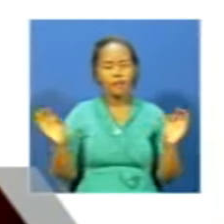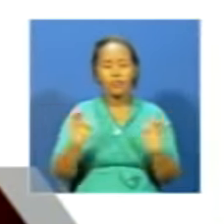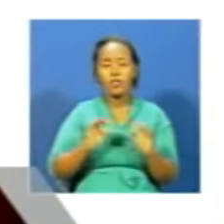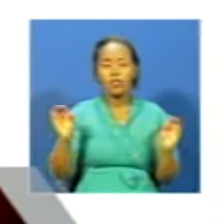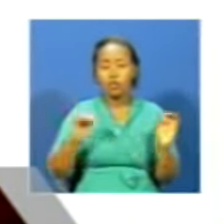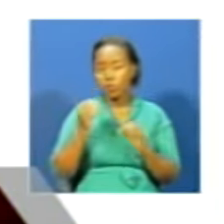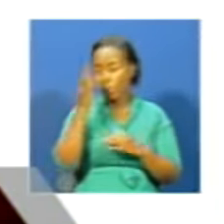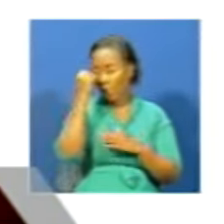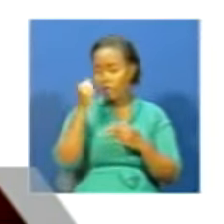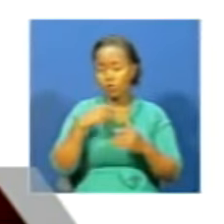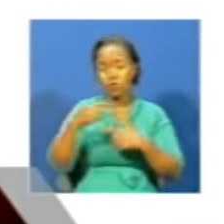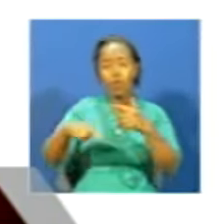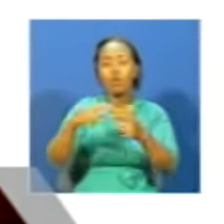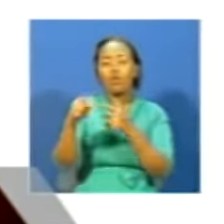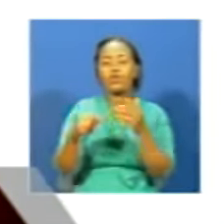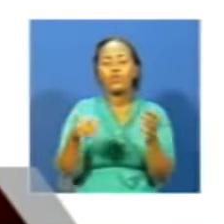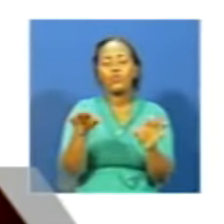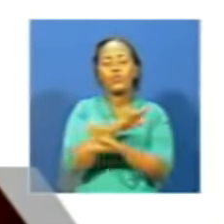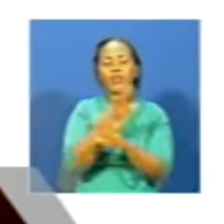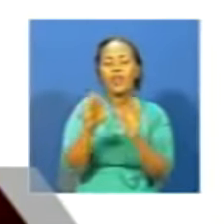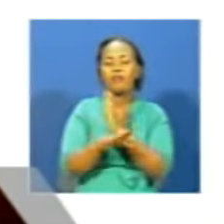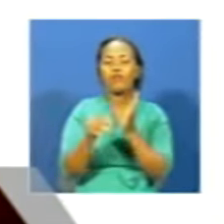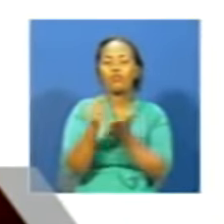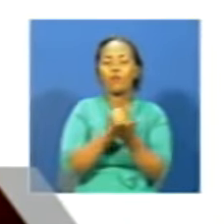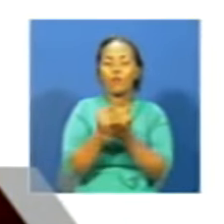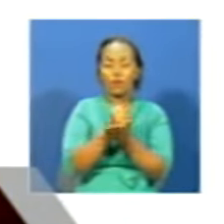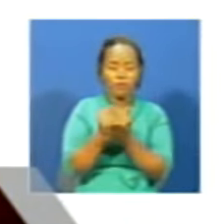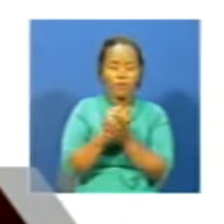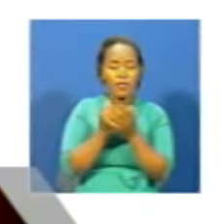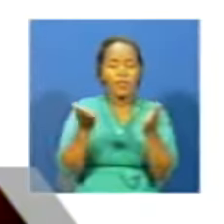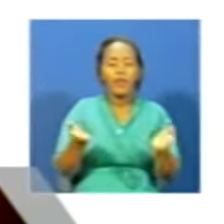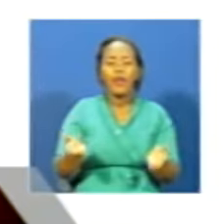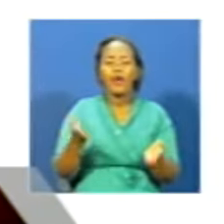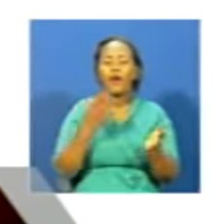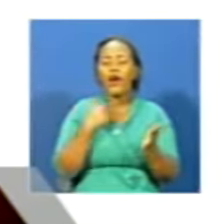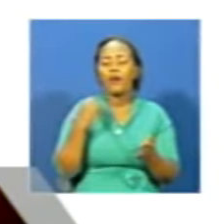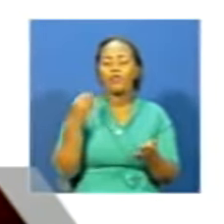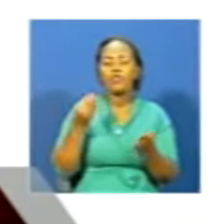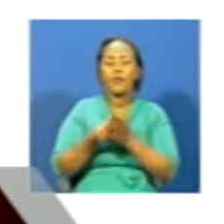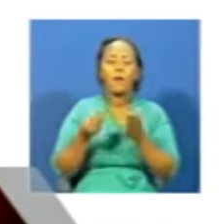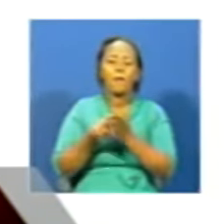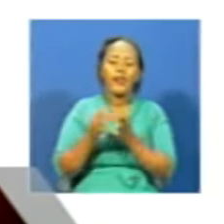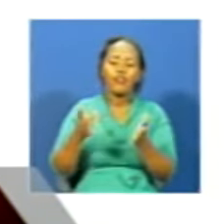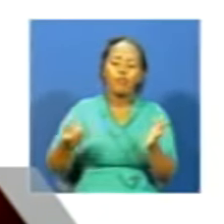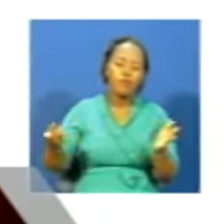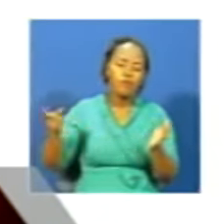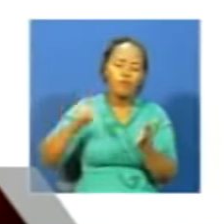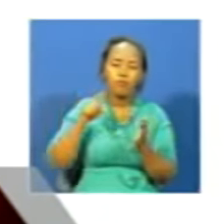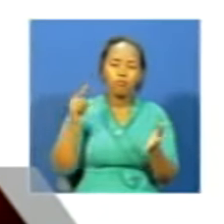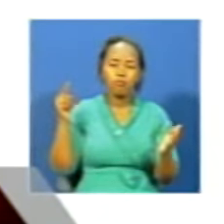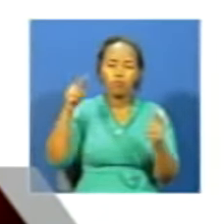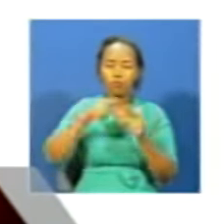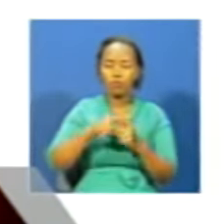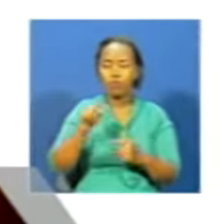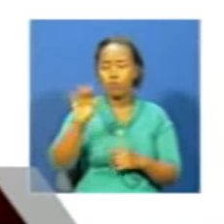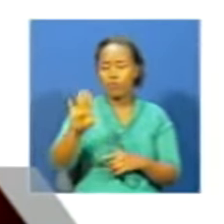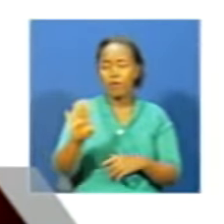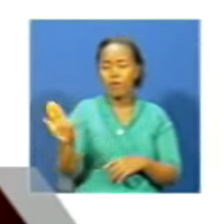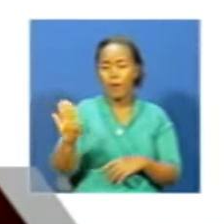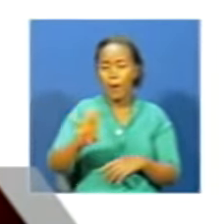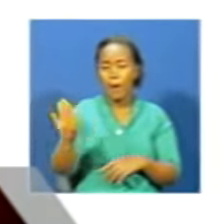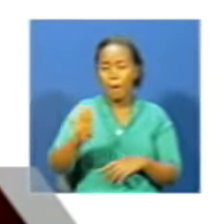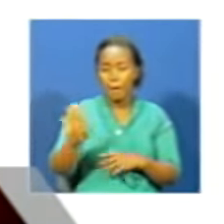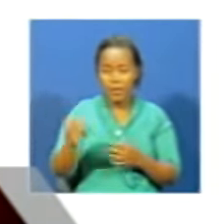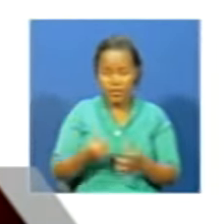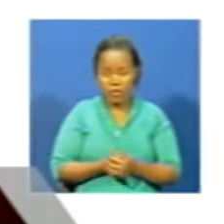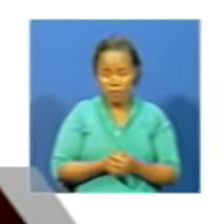finance coffee activities and want the kitty increased to at least 5 billion shillings. The Kenya Coffee Producers